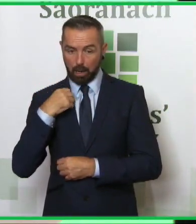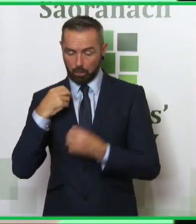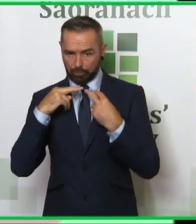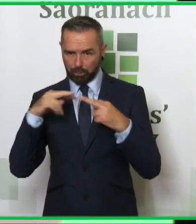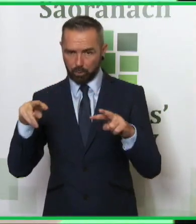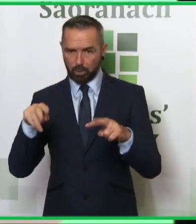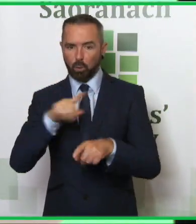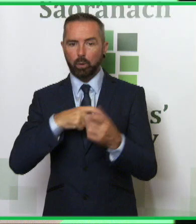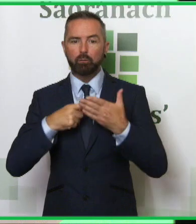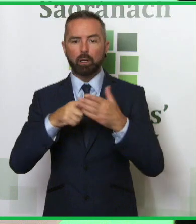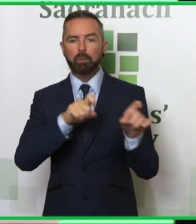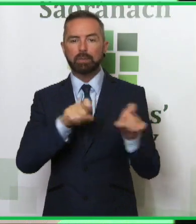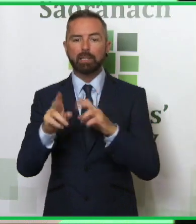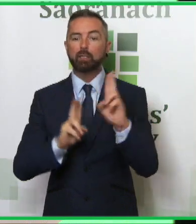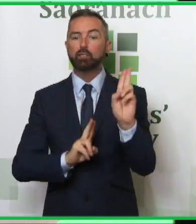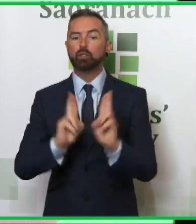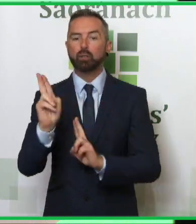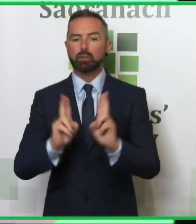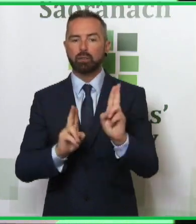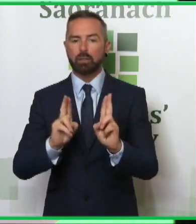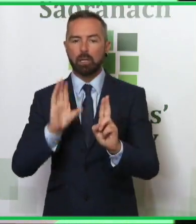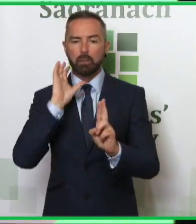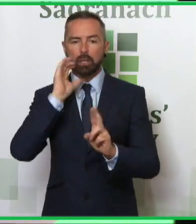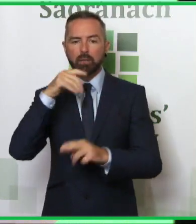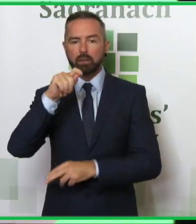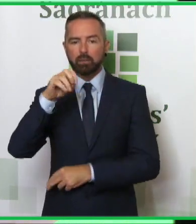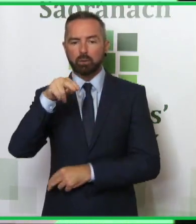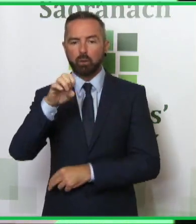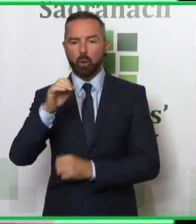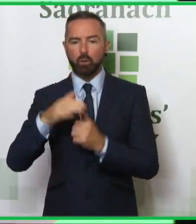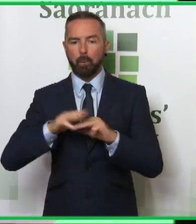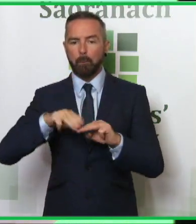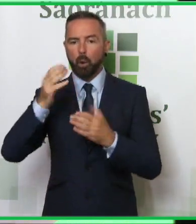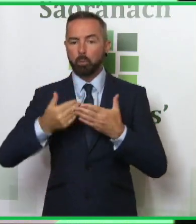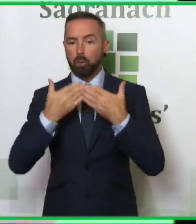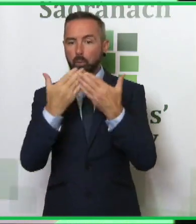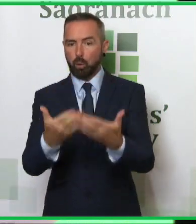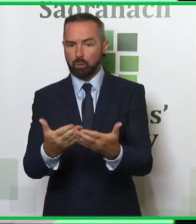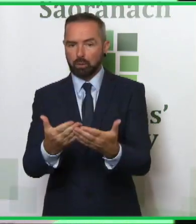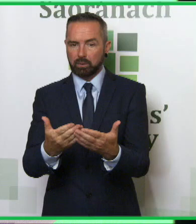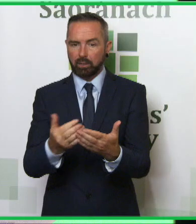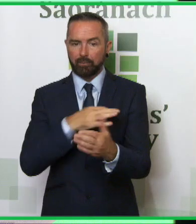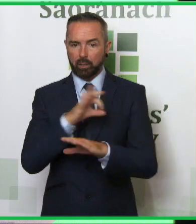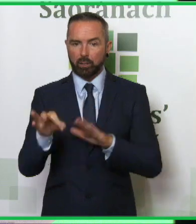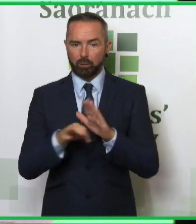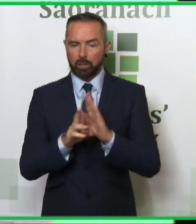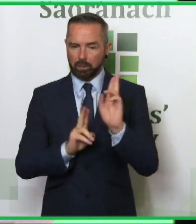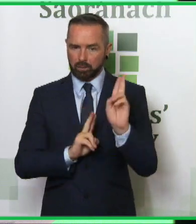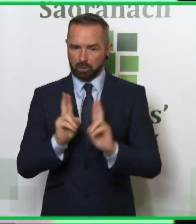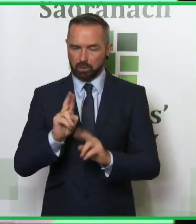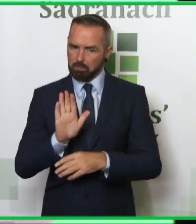We would recommend stay with should. It's generally the tone of most proposals, most propositions to government.